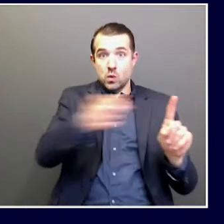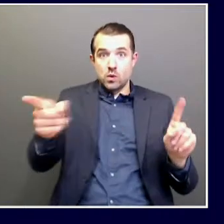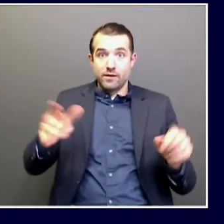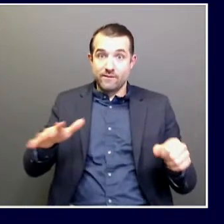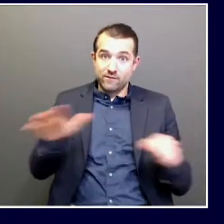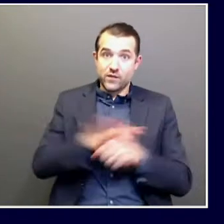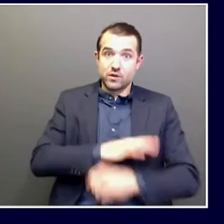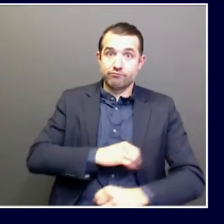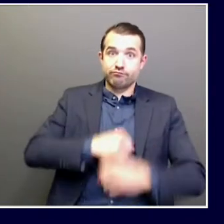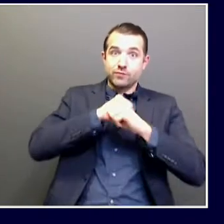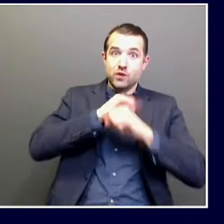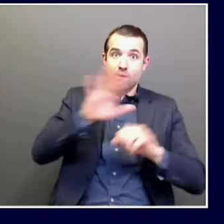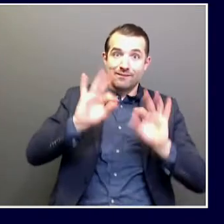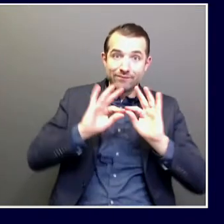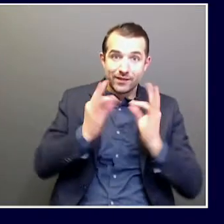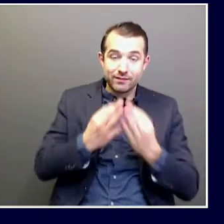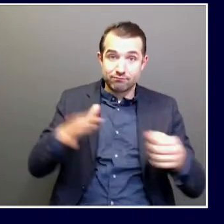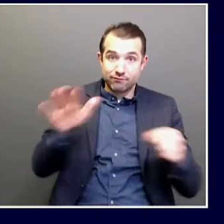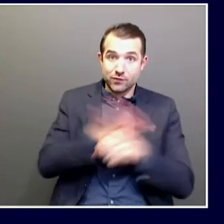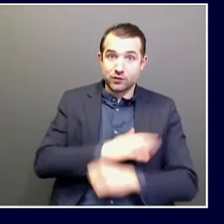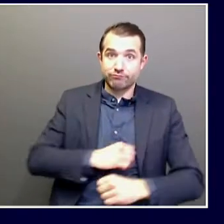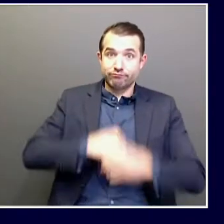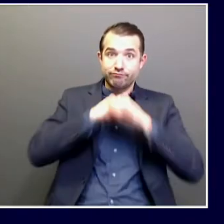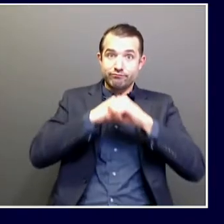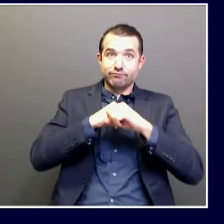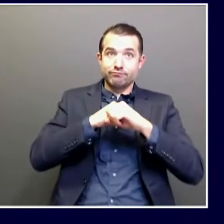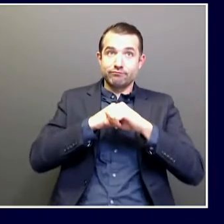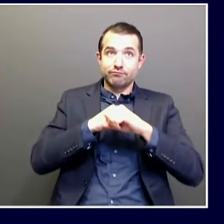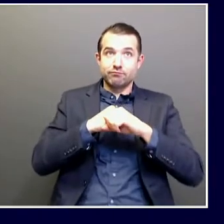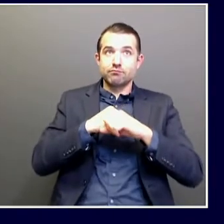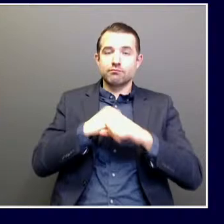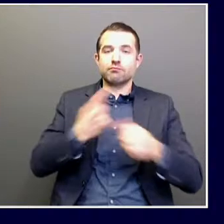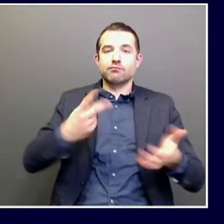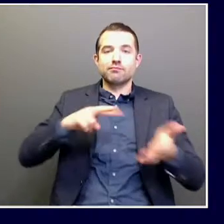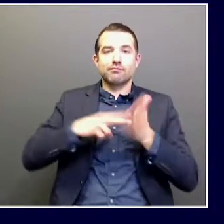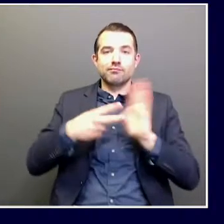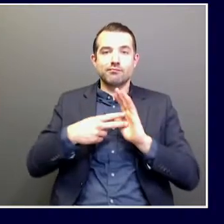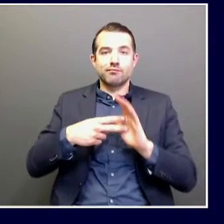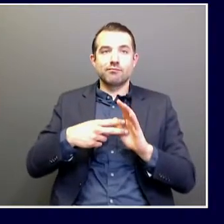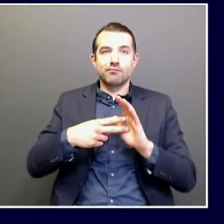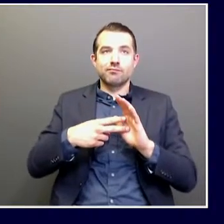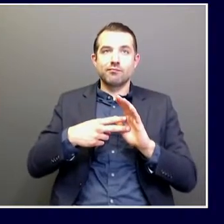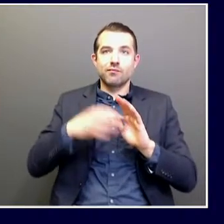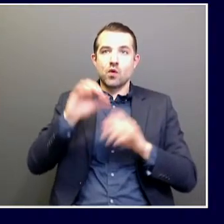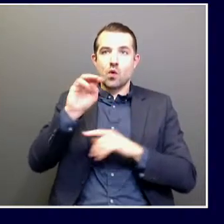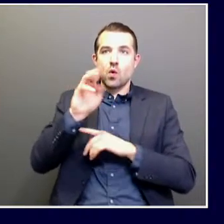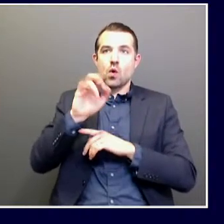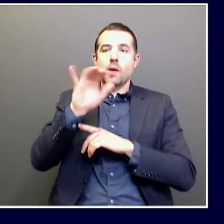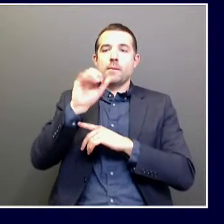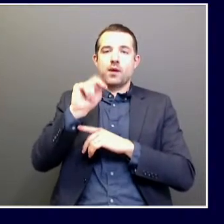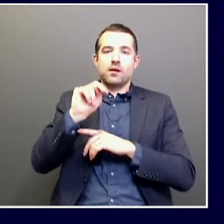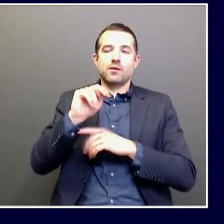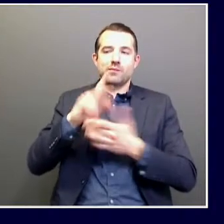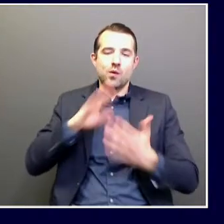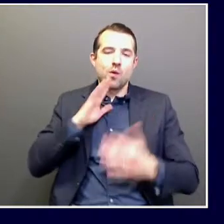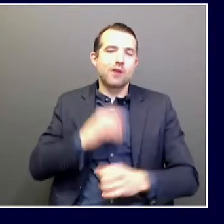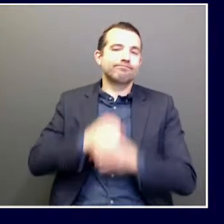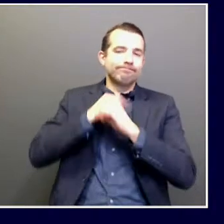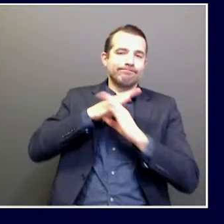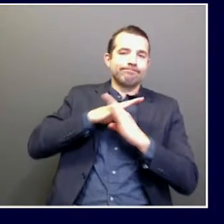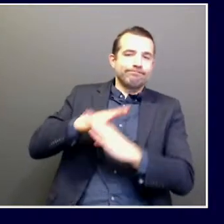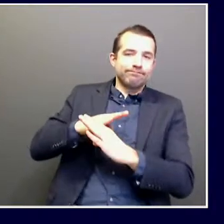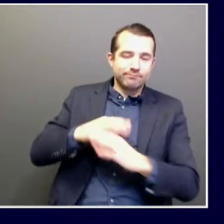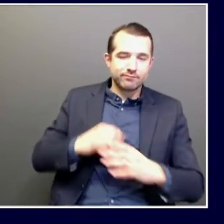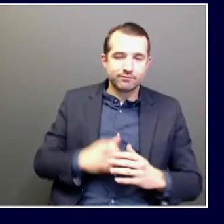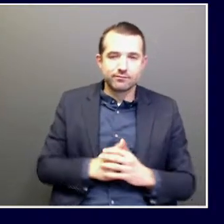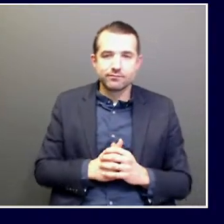emerging science? And there, getting a booster helps you be fully protected. And that's really what matters. Thank you.